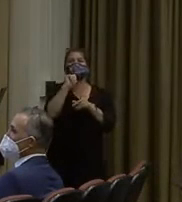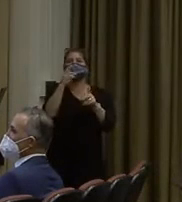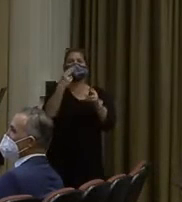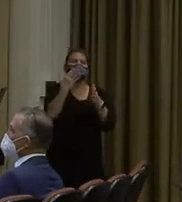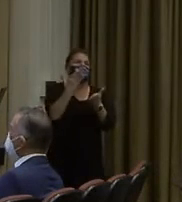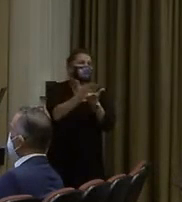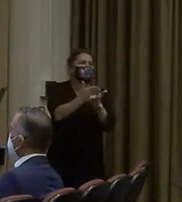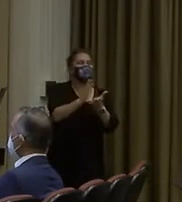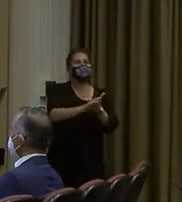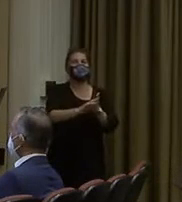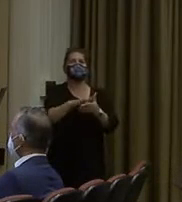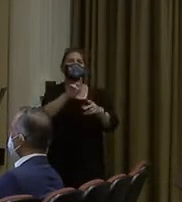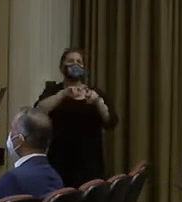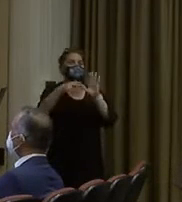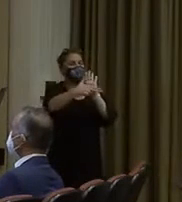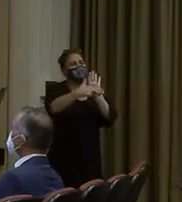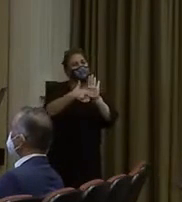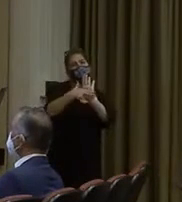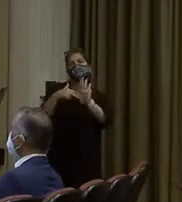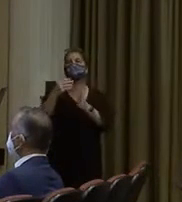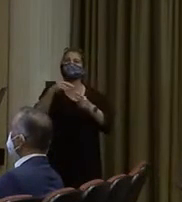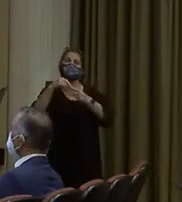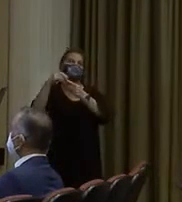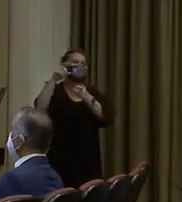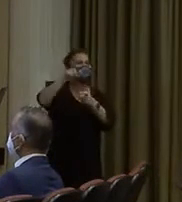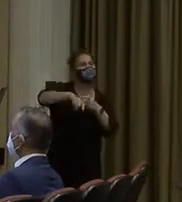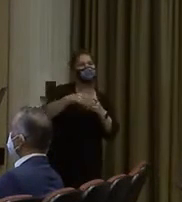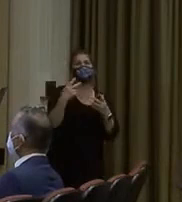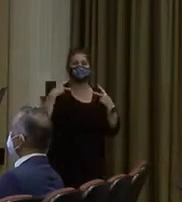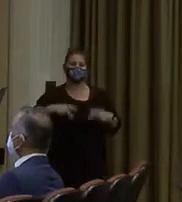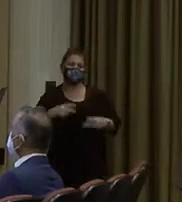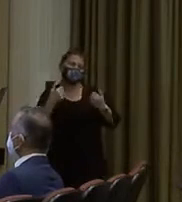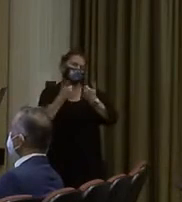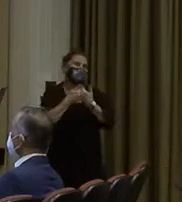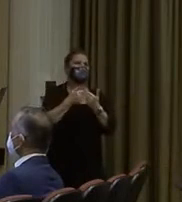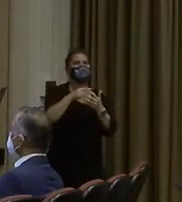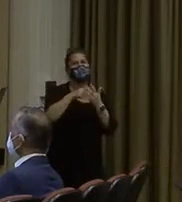euphemisms. Stop with differently abled. Stop with special needs. Stop with physically challenged.